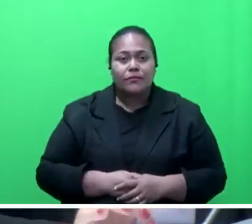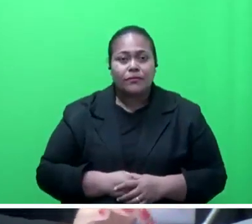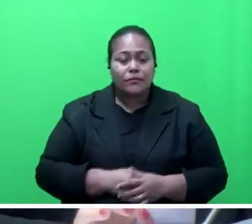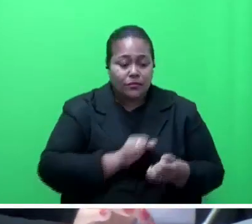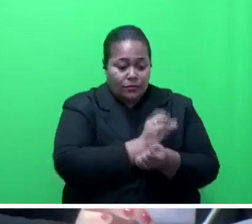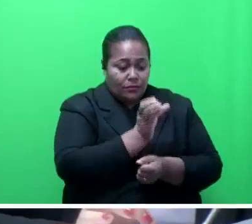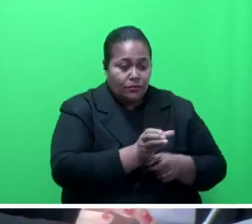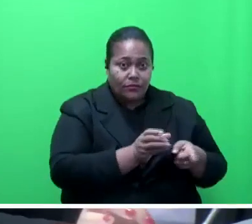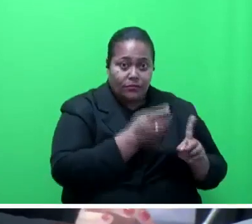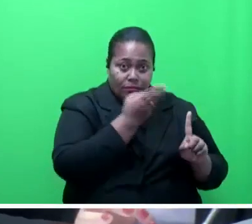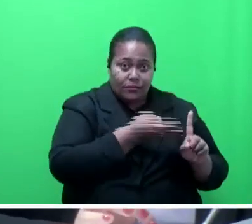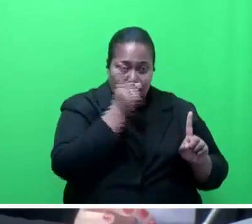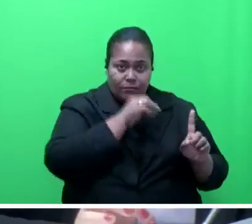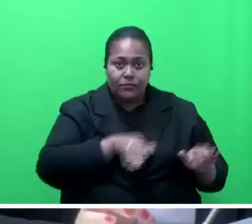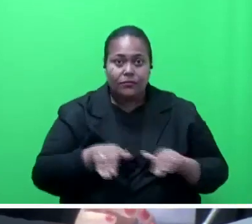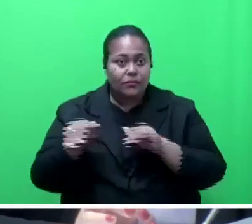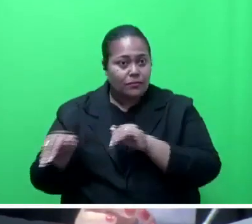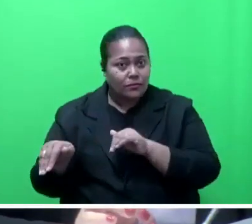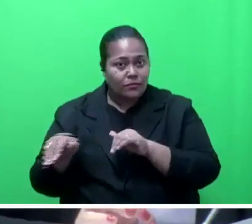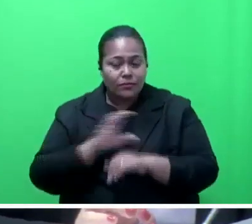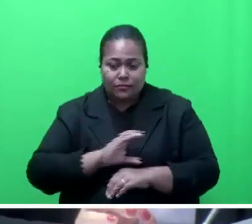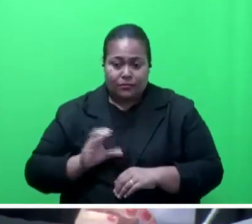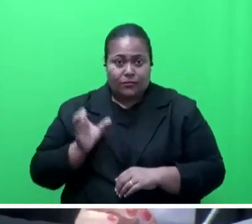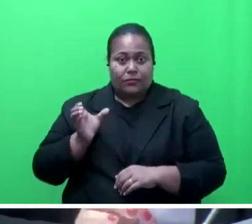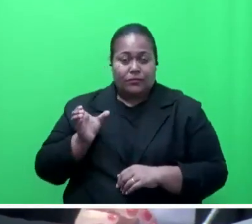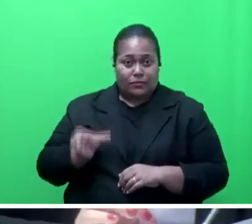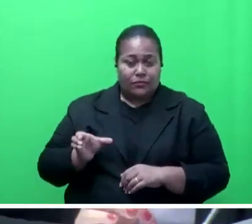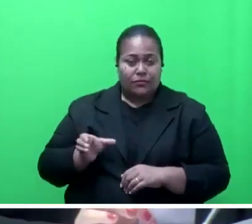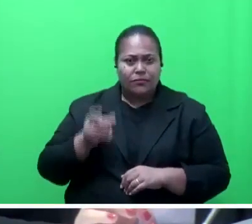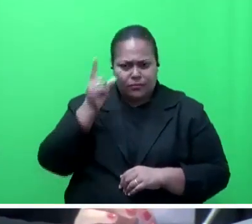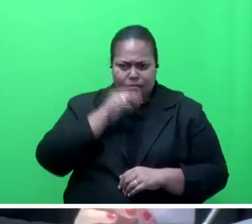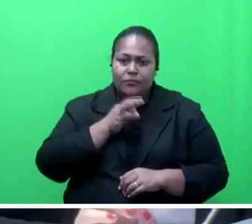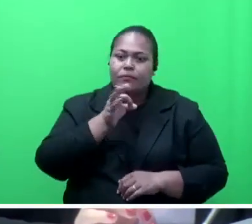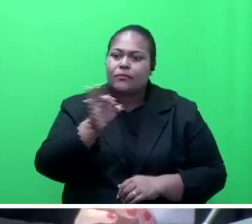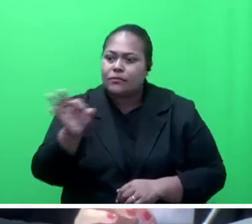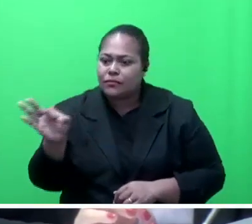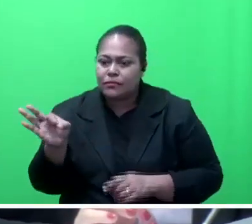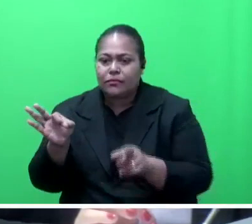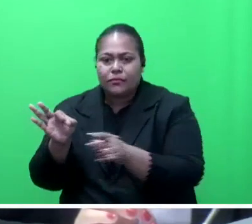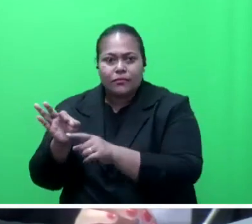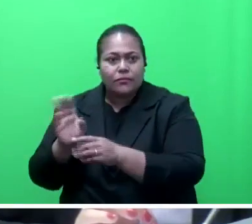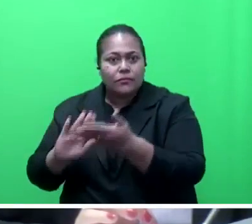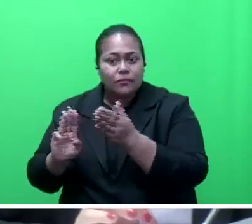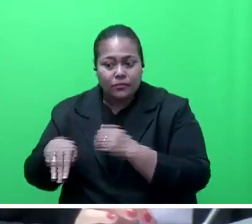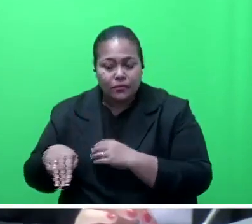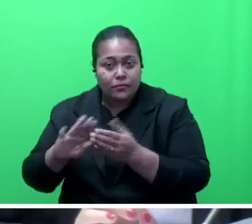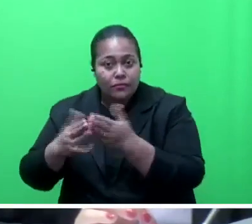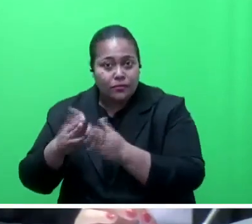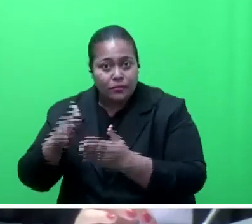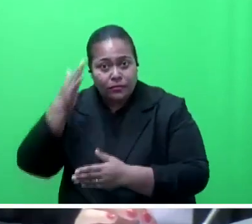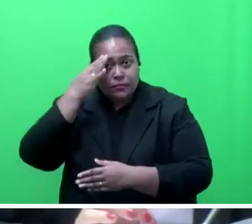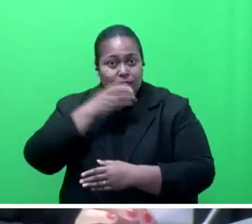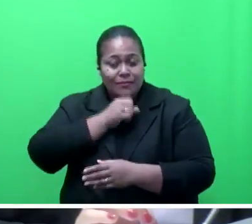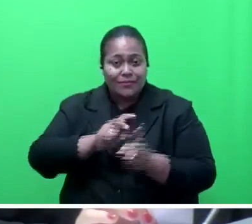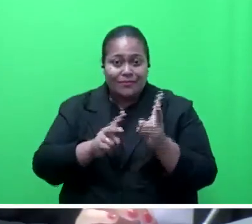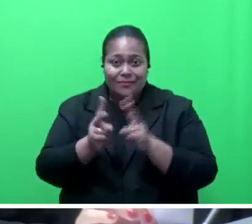can participate, the Commissioner of Prisons can also reach out, for example, to the members in the community, the Turangani Koras,